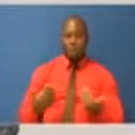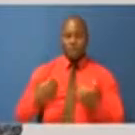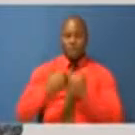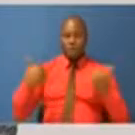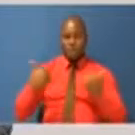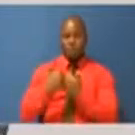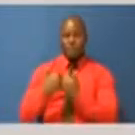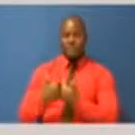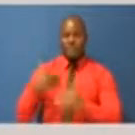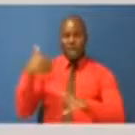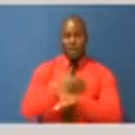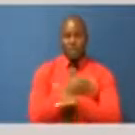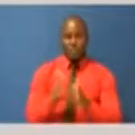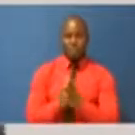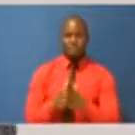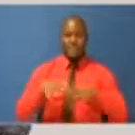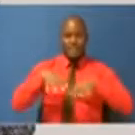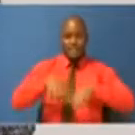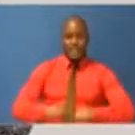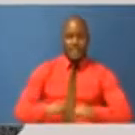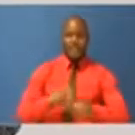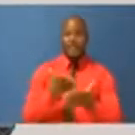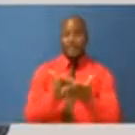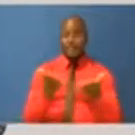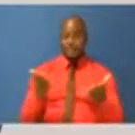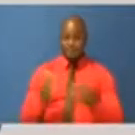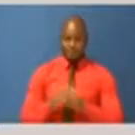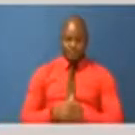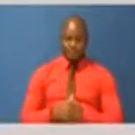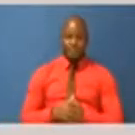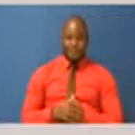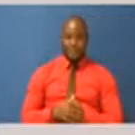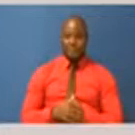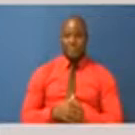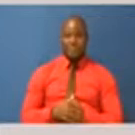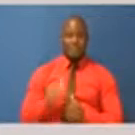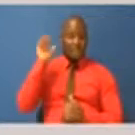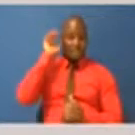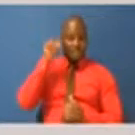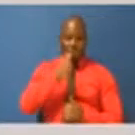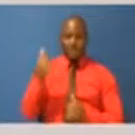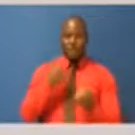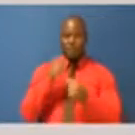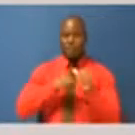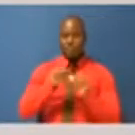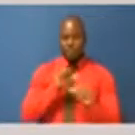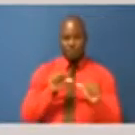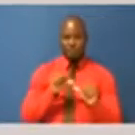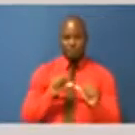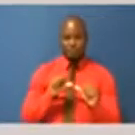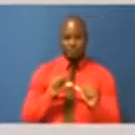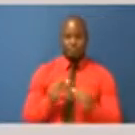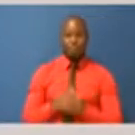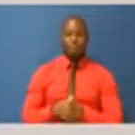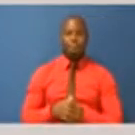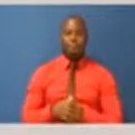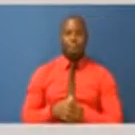of any cartels that takes place if i had you well again you've talked about